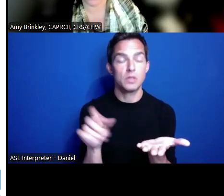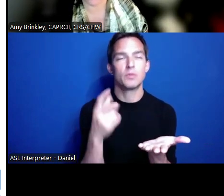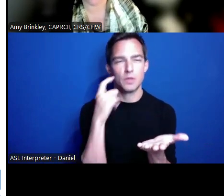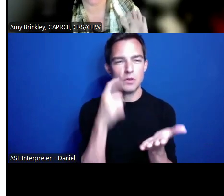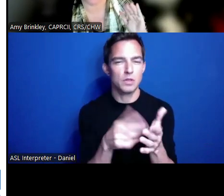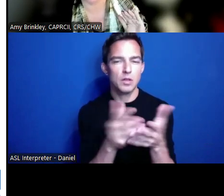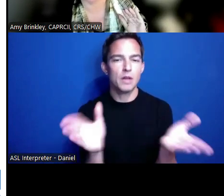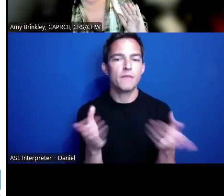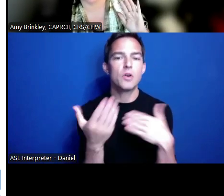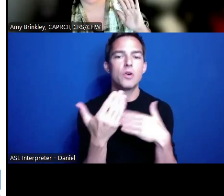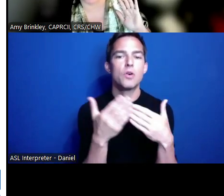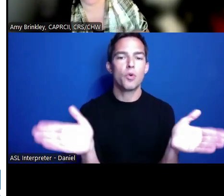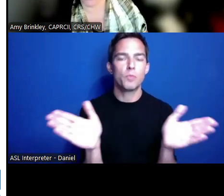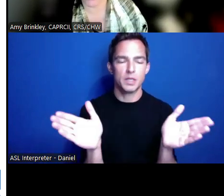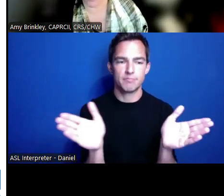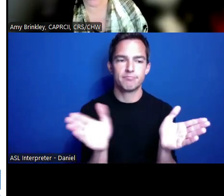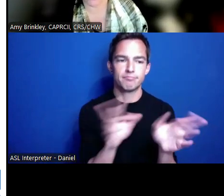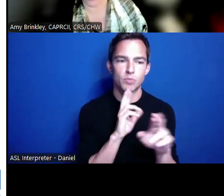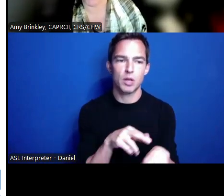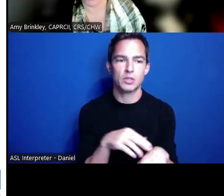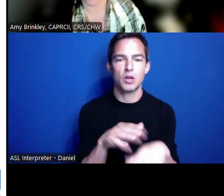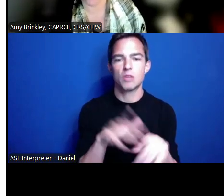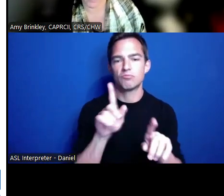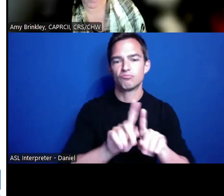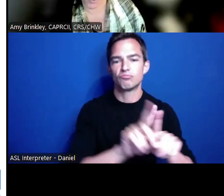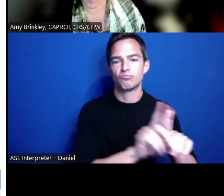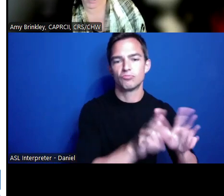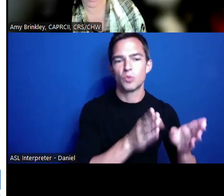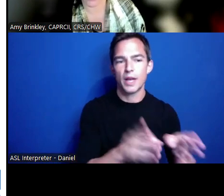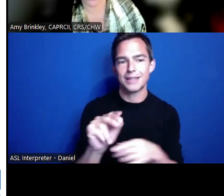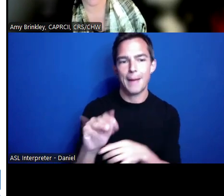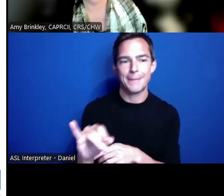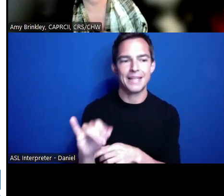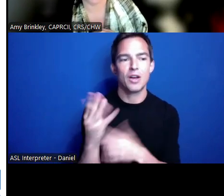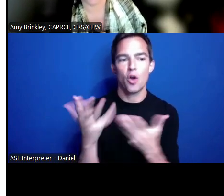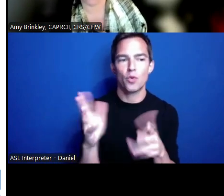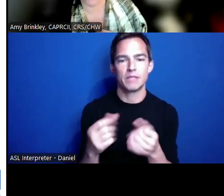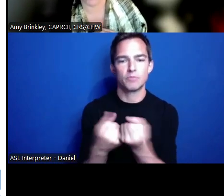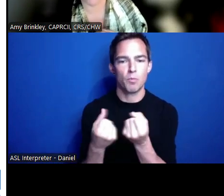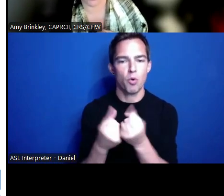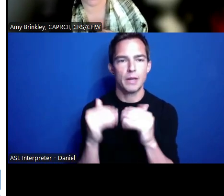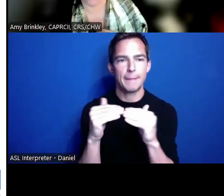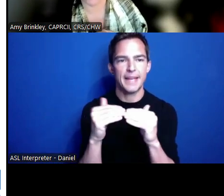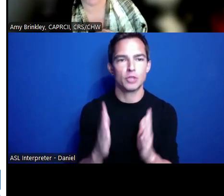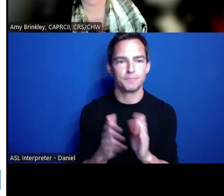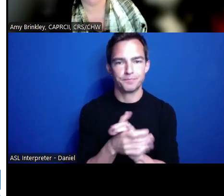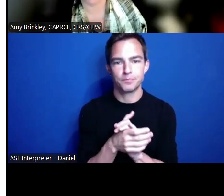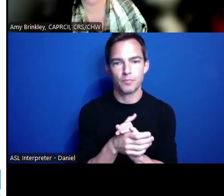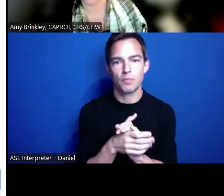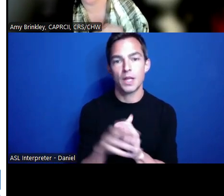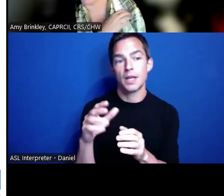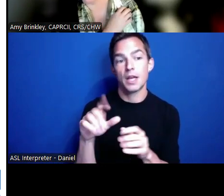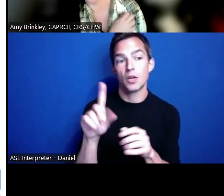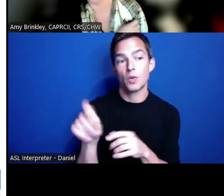of open-ended responses on the various ways that NAMI is already supporting peers. And then the second question, question number 11,